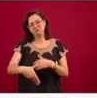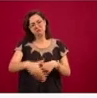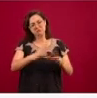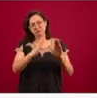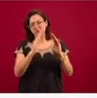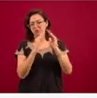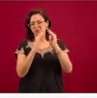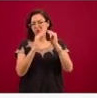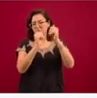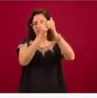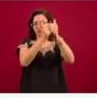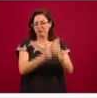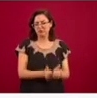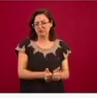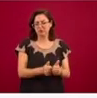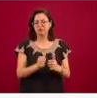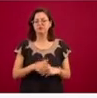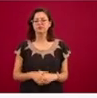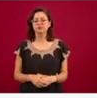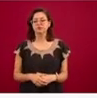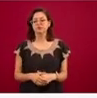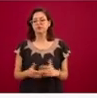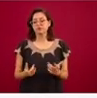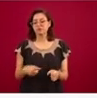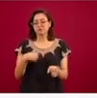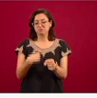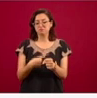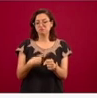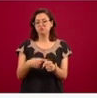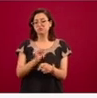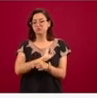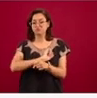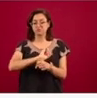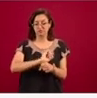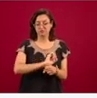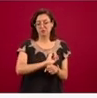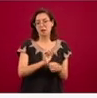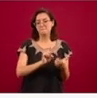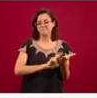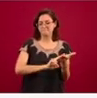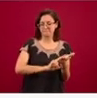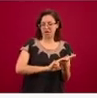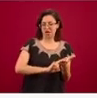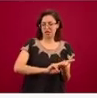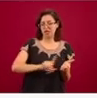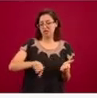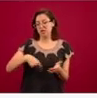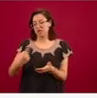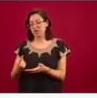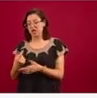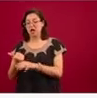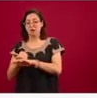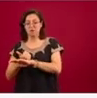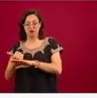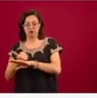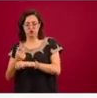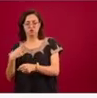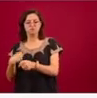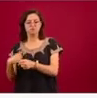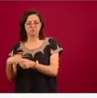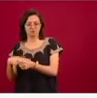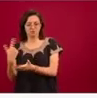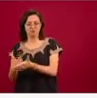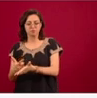patients that only required external consultation, and they were able to have a normal recovery process in